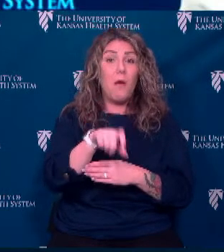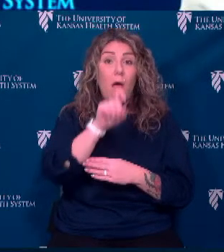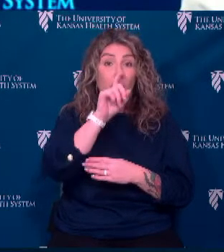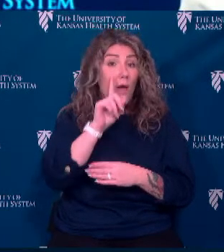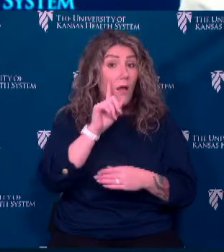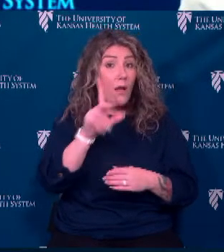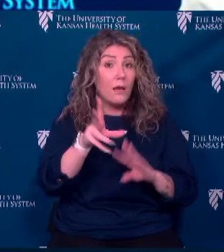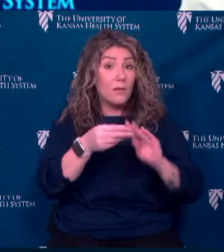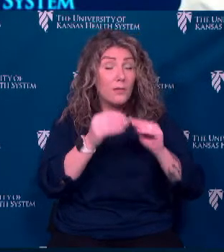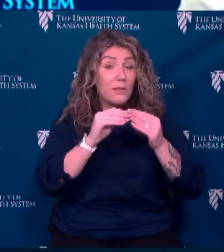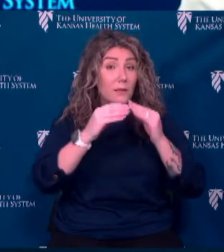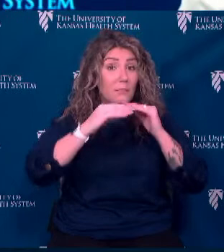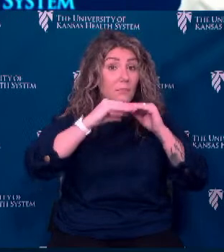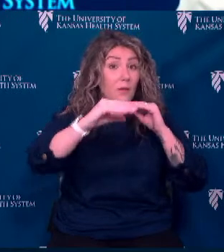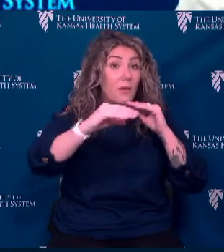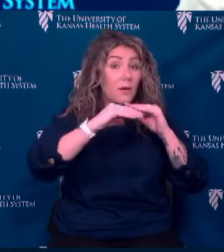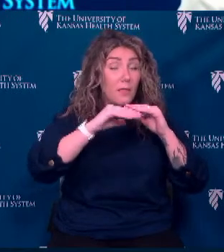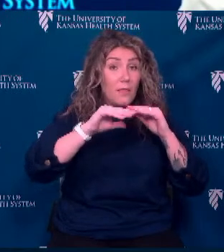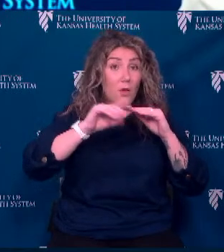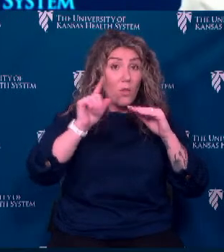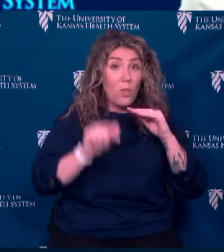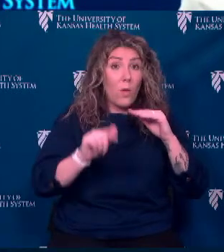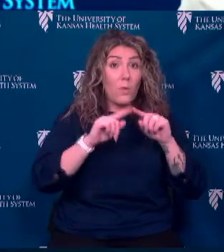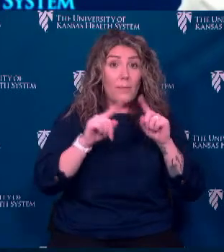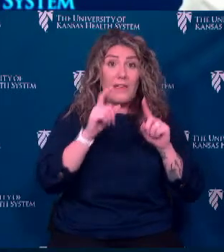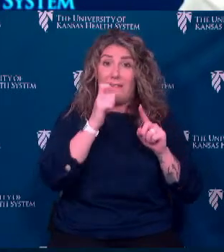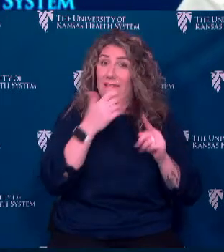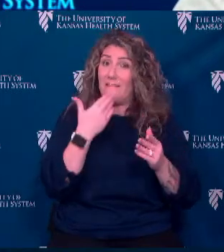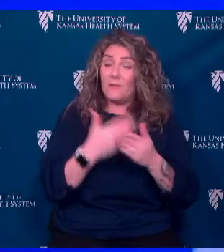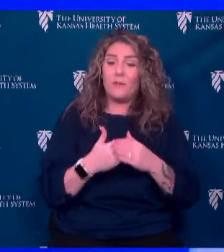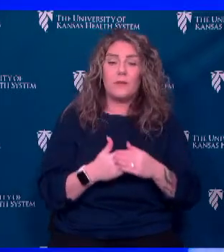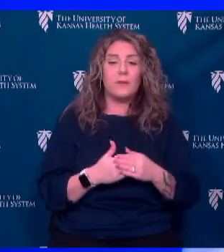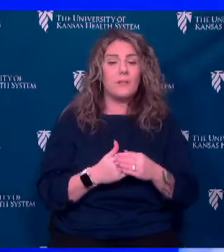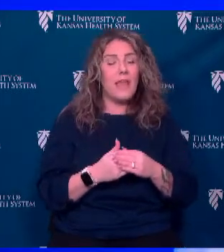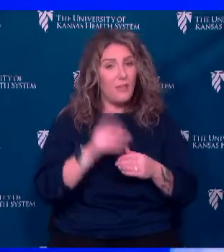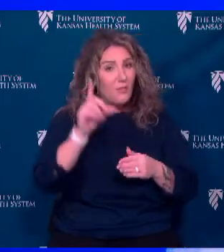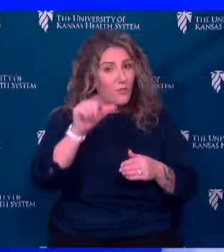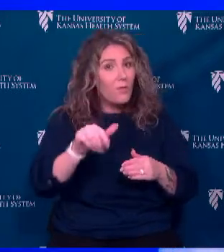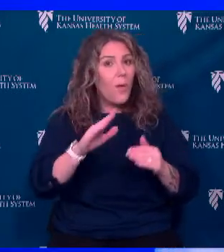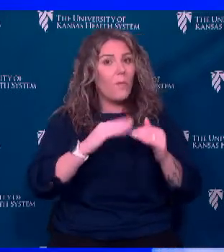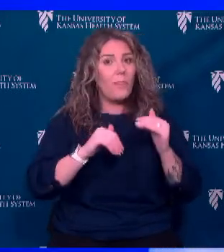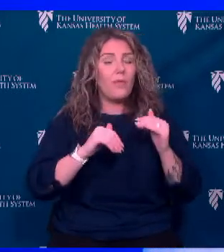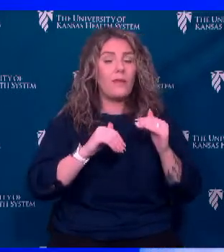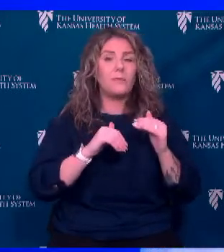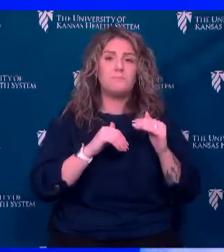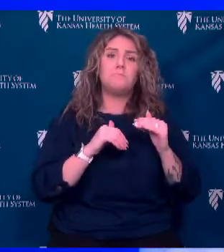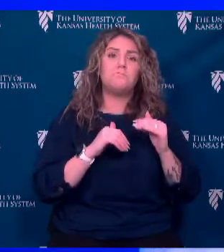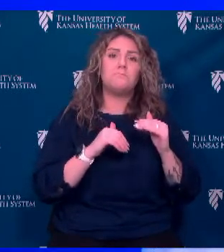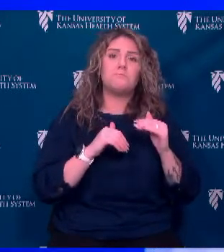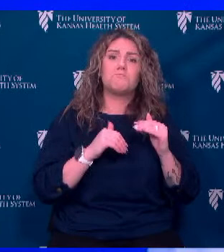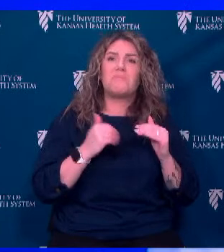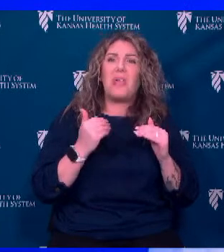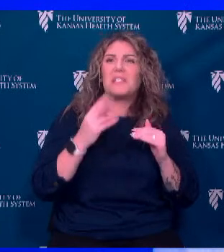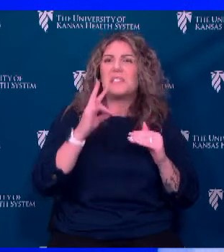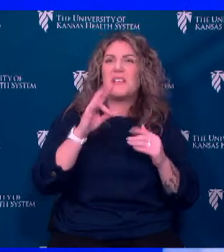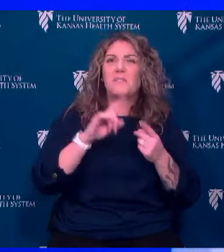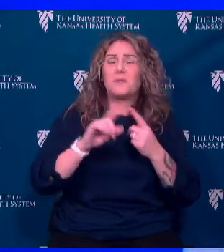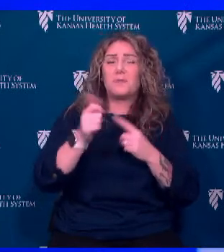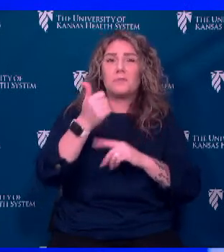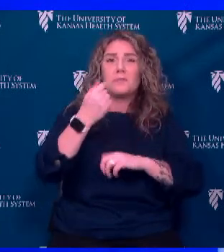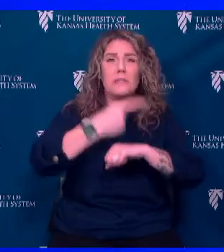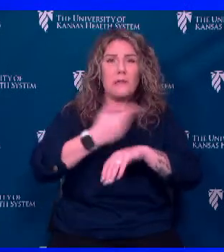our numbers are plateaued. They're lower. They are not good. Yeah, they're definitely lower than they were, say, 7 to 10 days